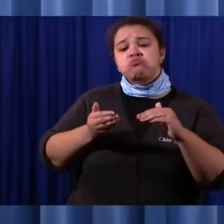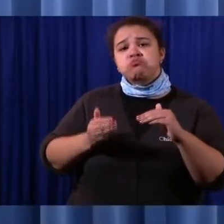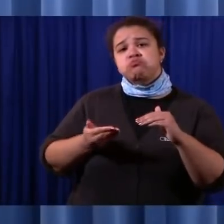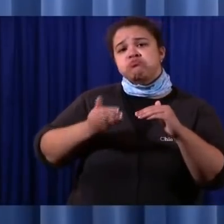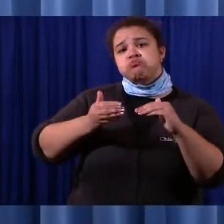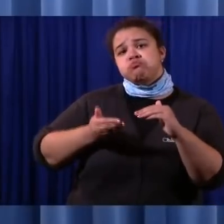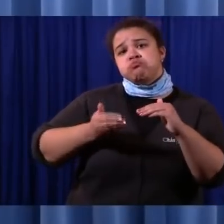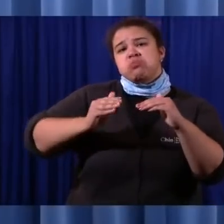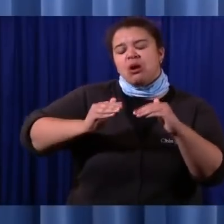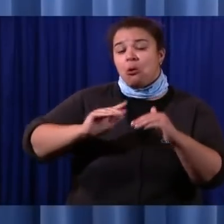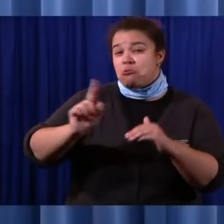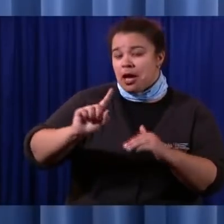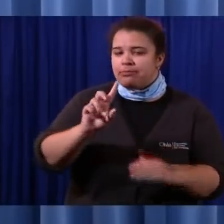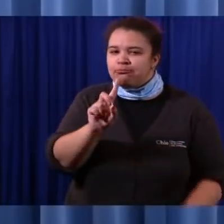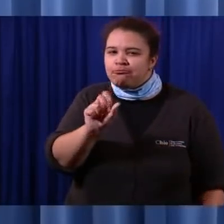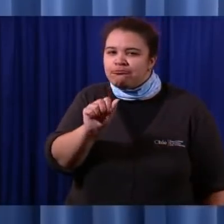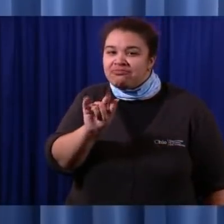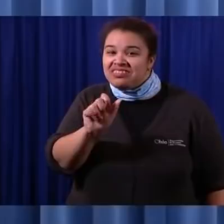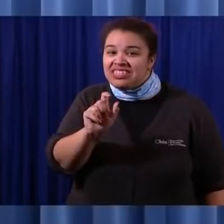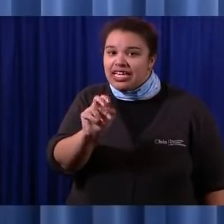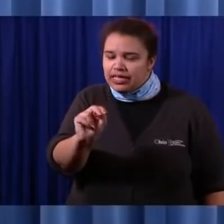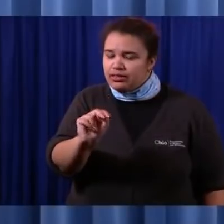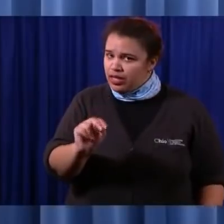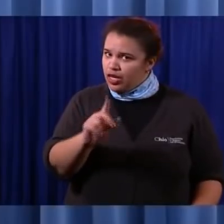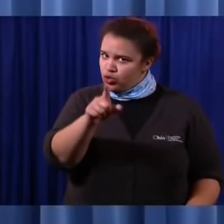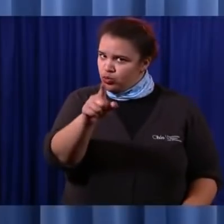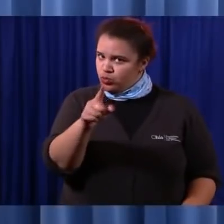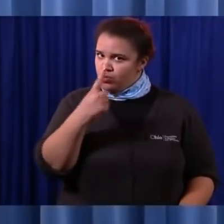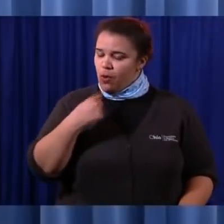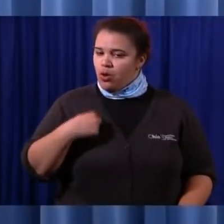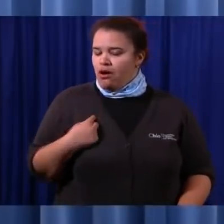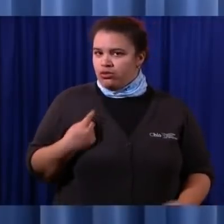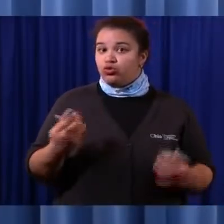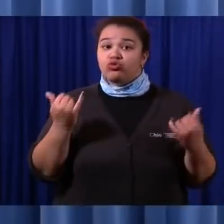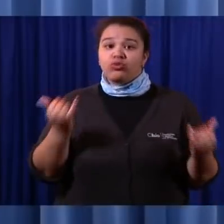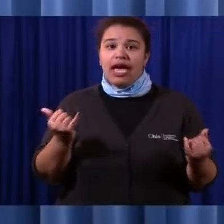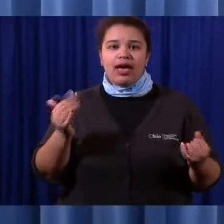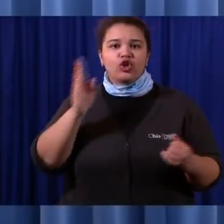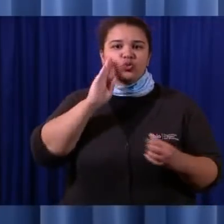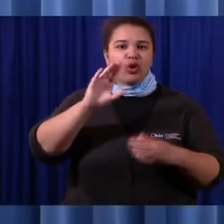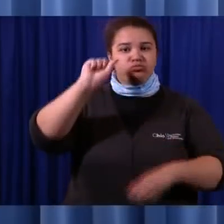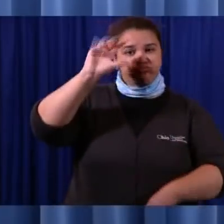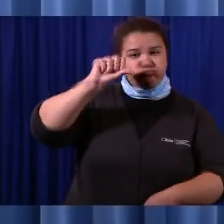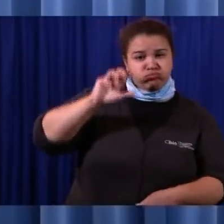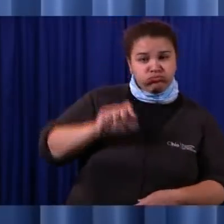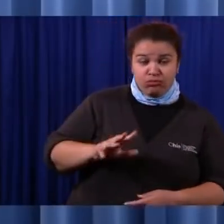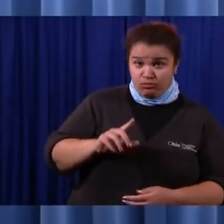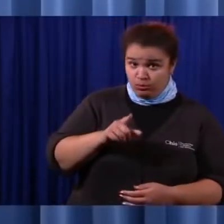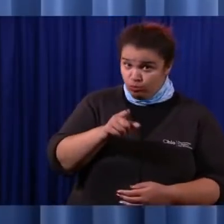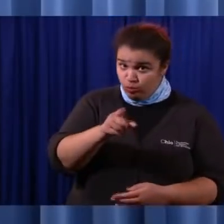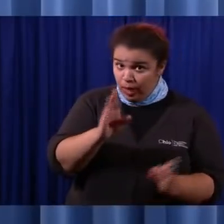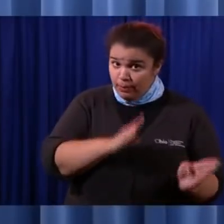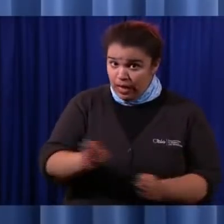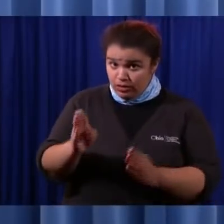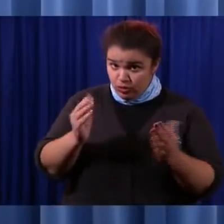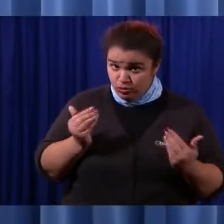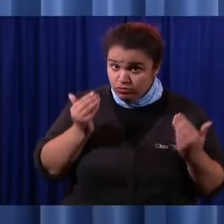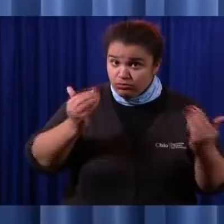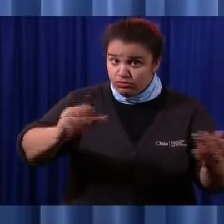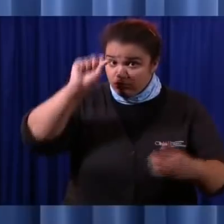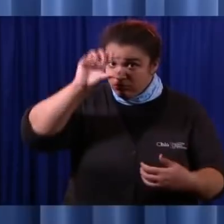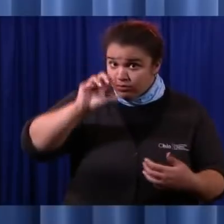Dayton, and you said you may bring more of that today. Do you plan to release those, or will you characterize further where those rises might be